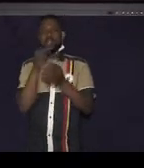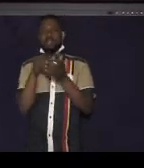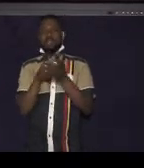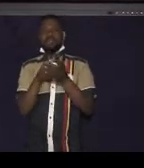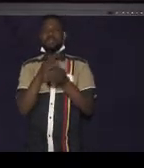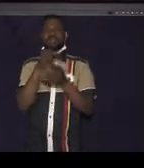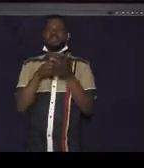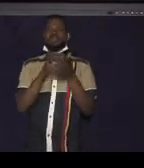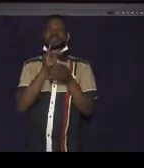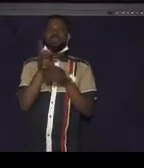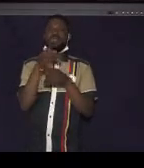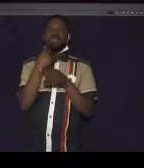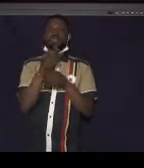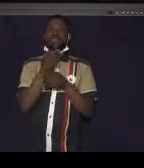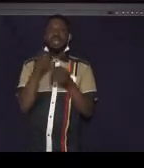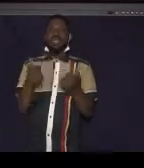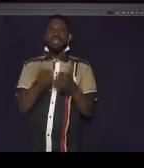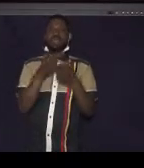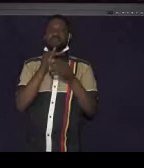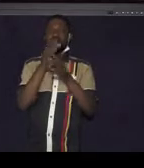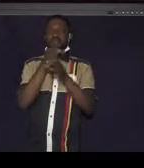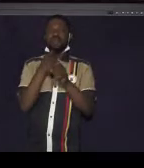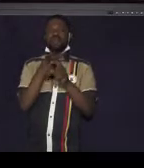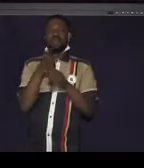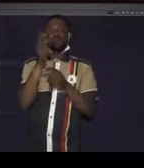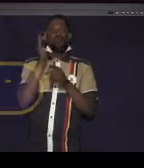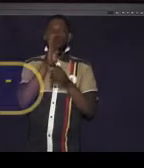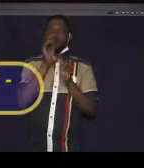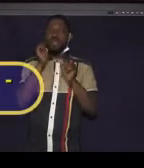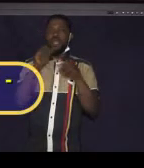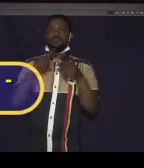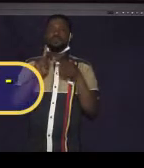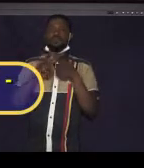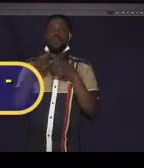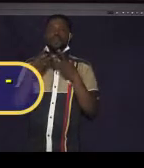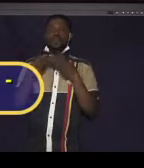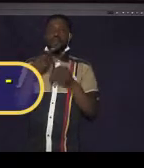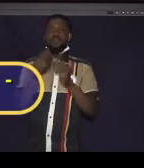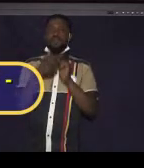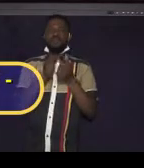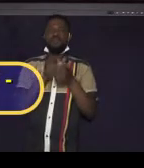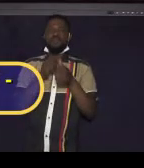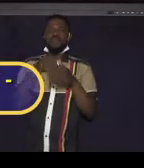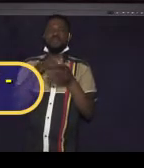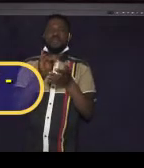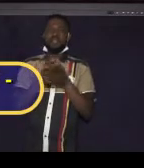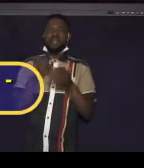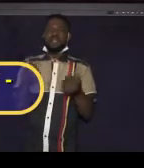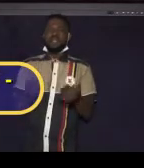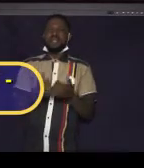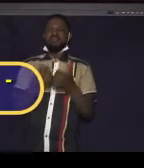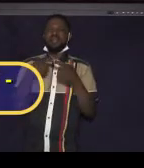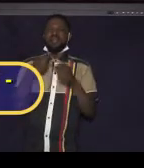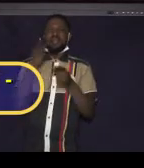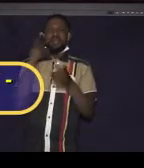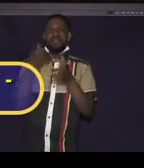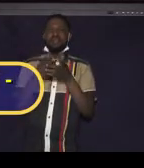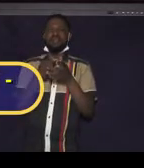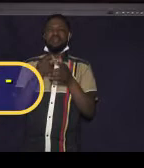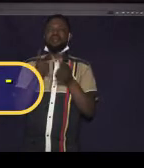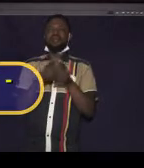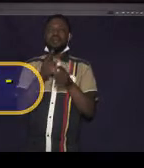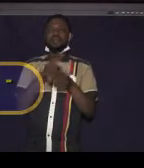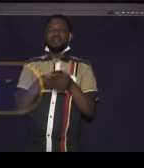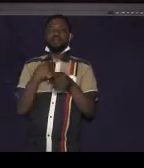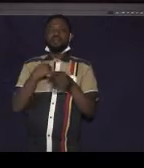Well, this is where the game is derived from. But you will be able to solve the problem in that game by the end of the lesson. So let's see it quickly. The first step